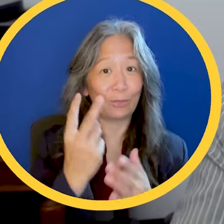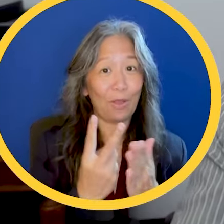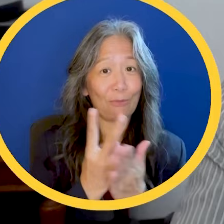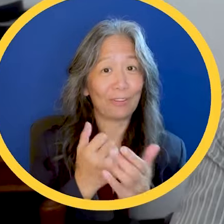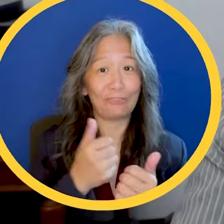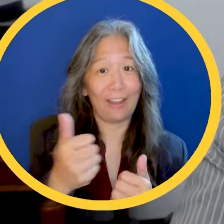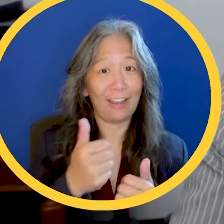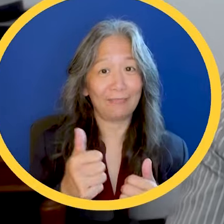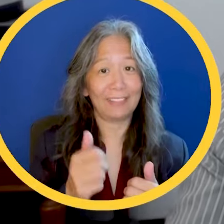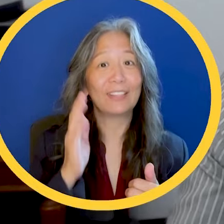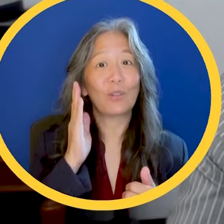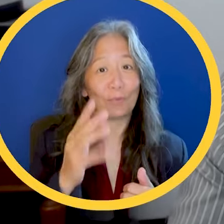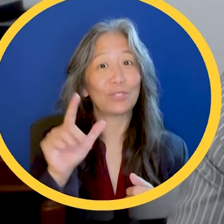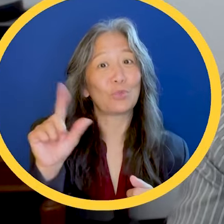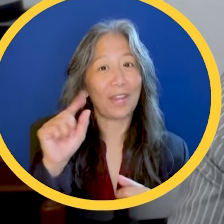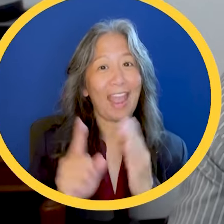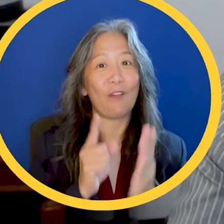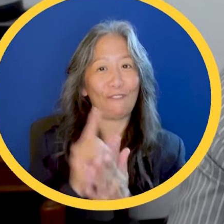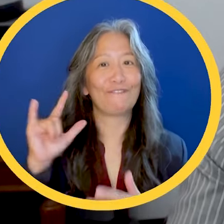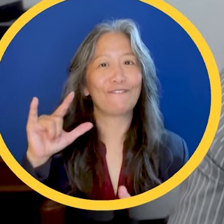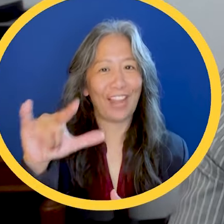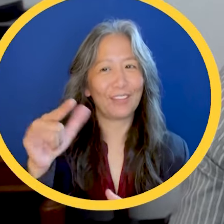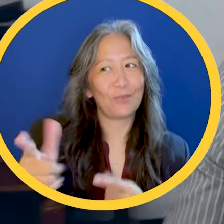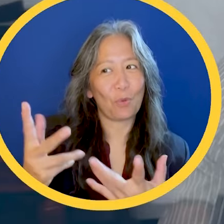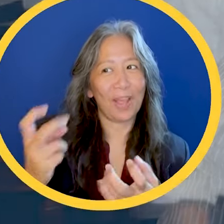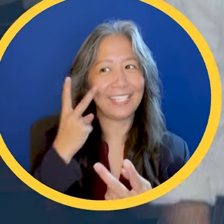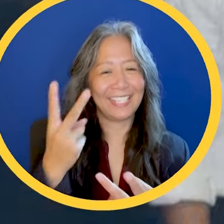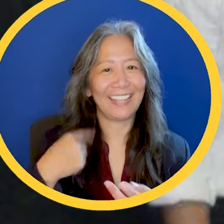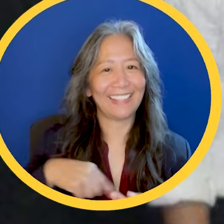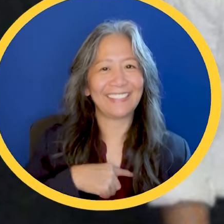drive. It's a 20-hour flight now, if you want to see us.